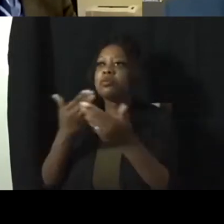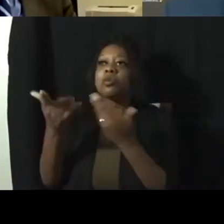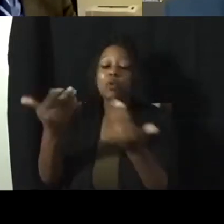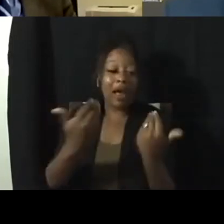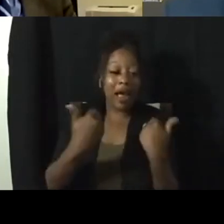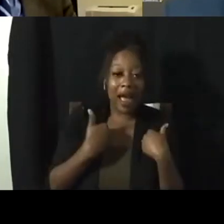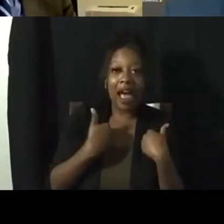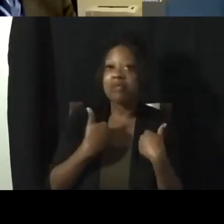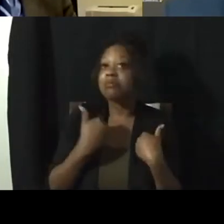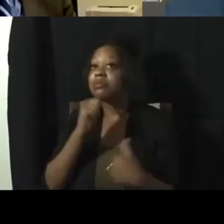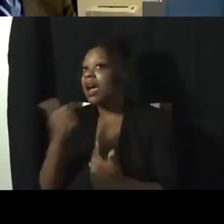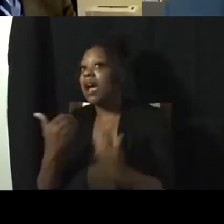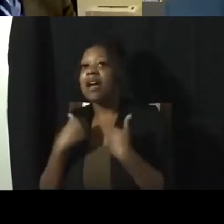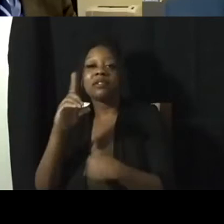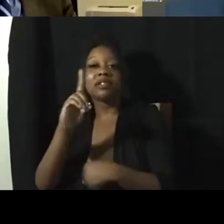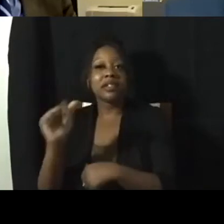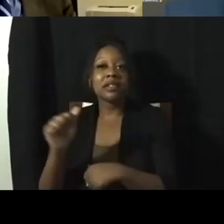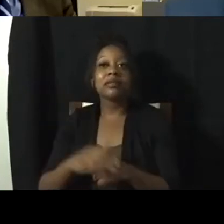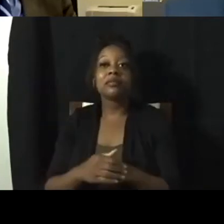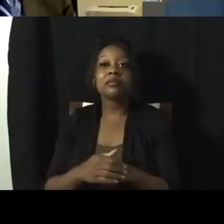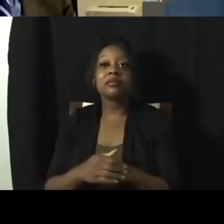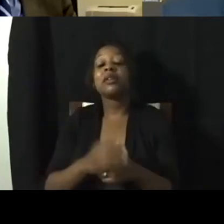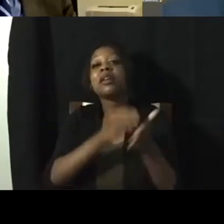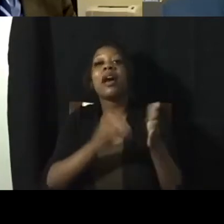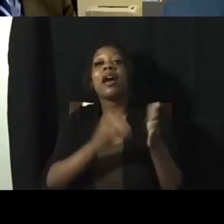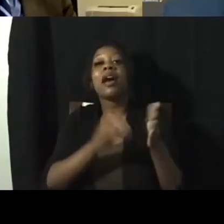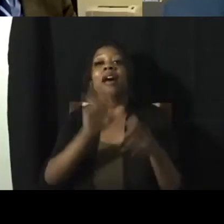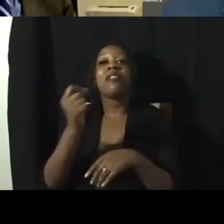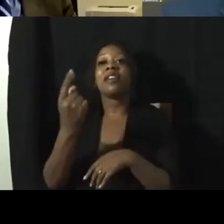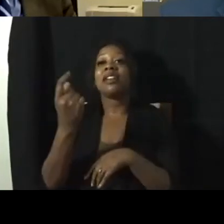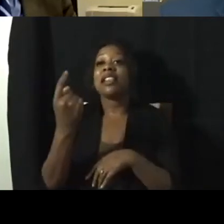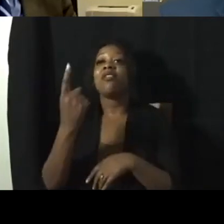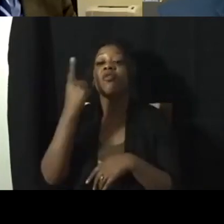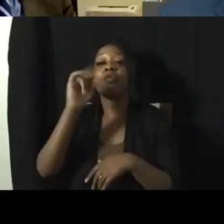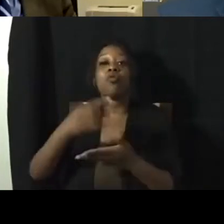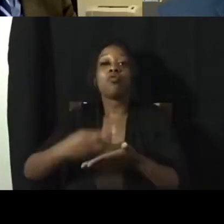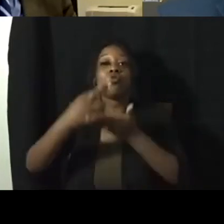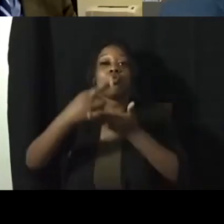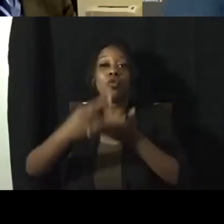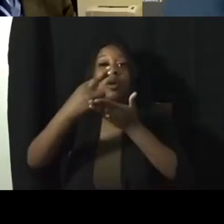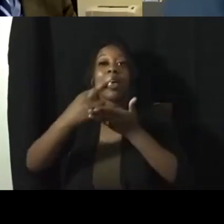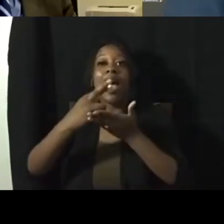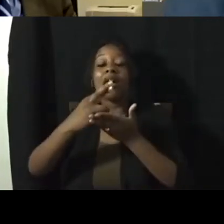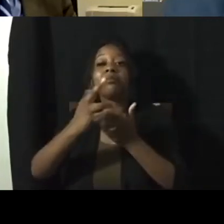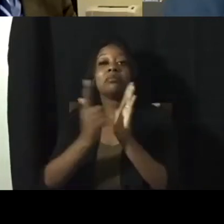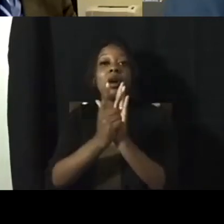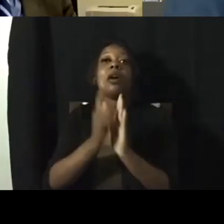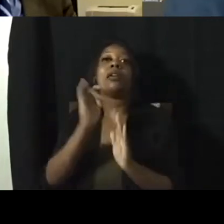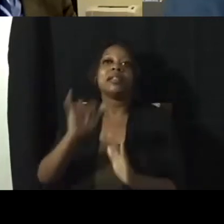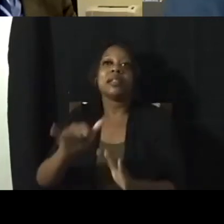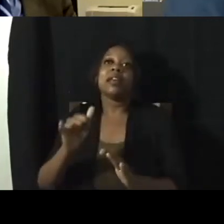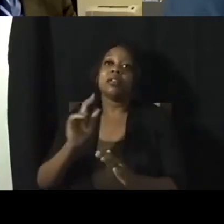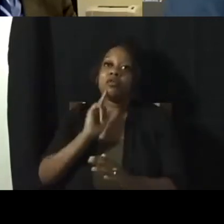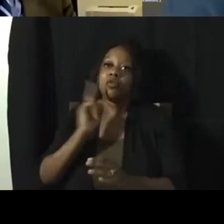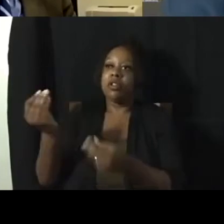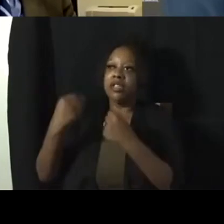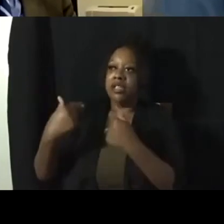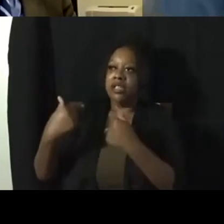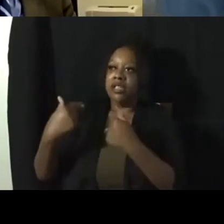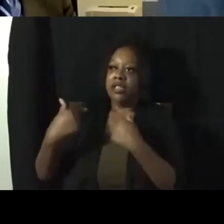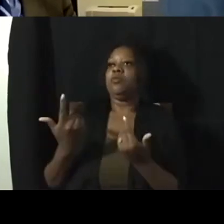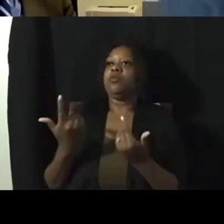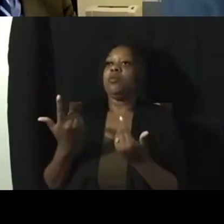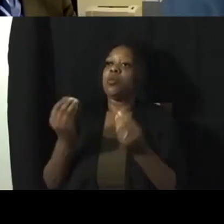So Section 511 of the Rehab Act drives us towards reducing the number of